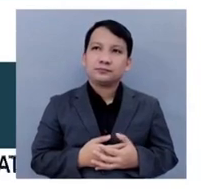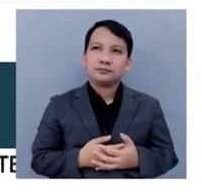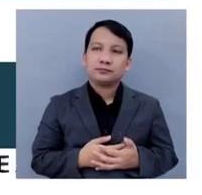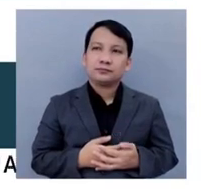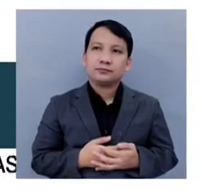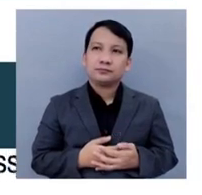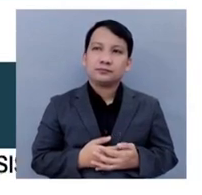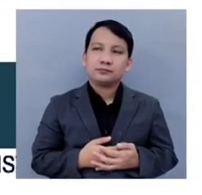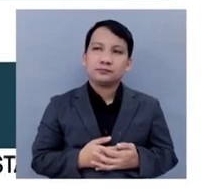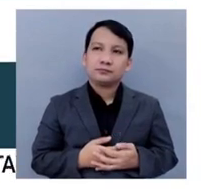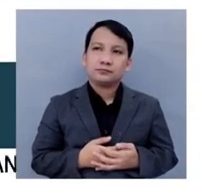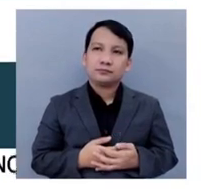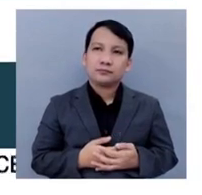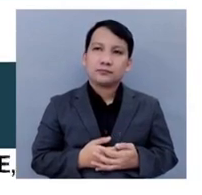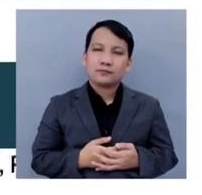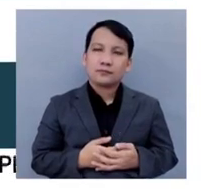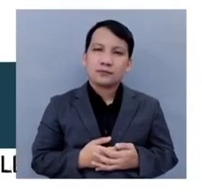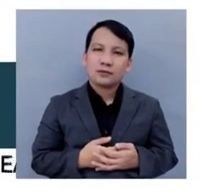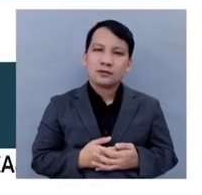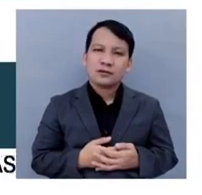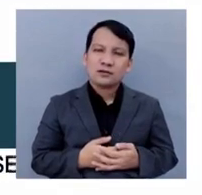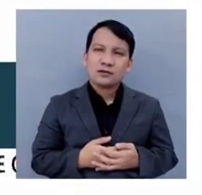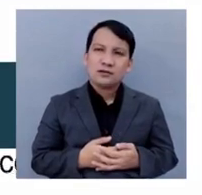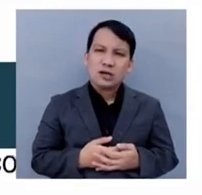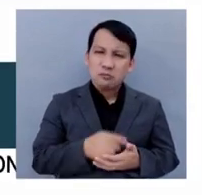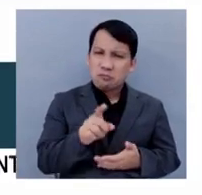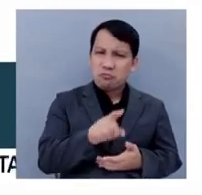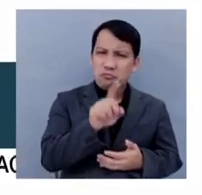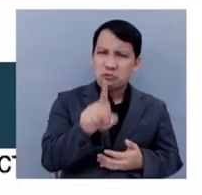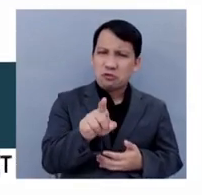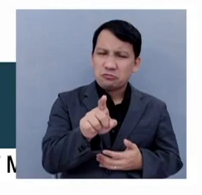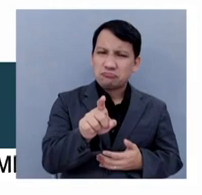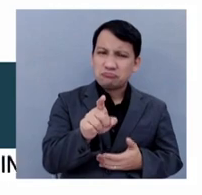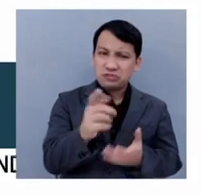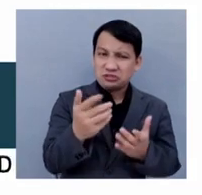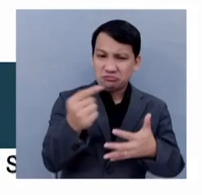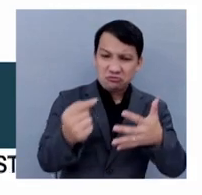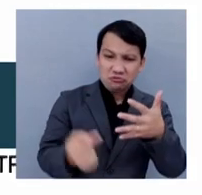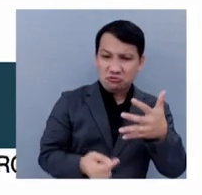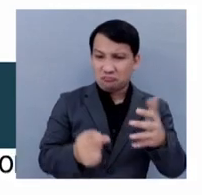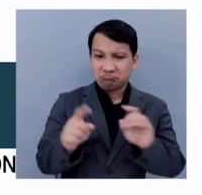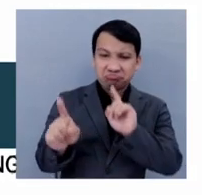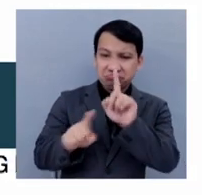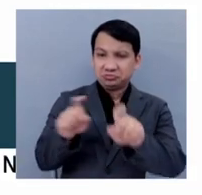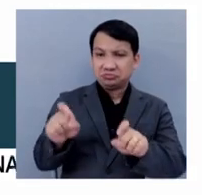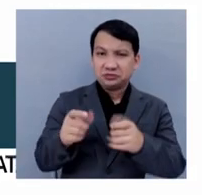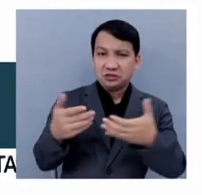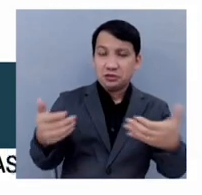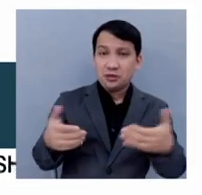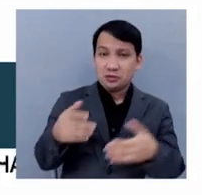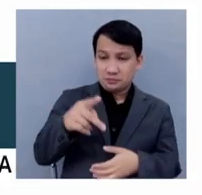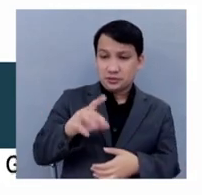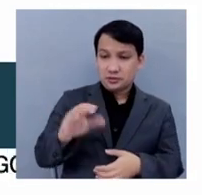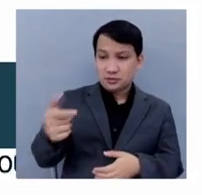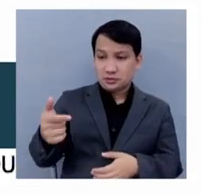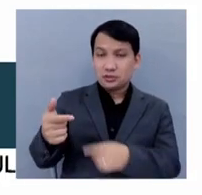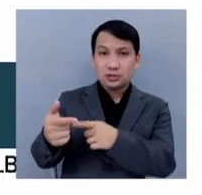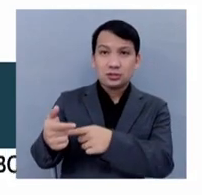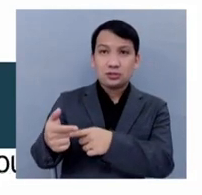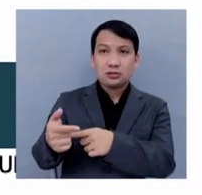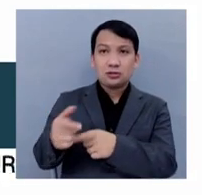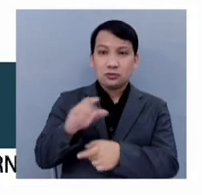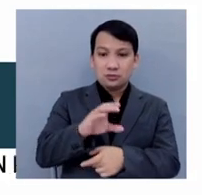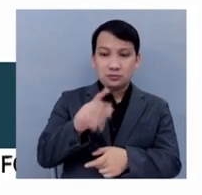Yeah, okay. So, but as you say that, you know, the PCGG is also not without